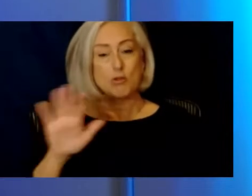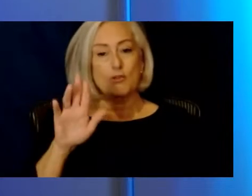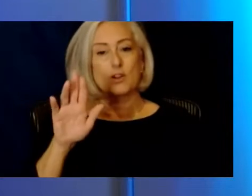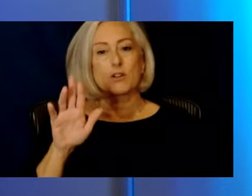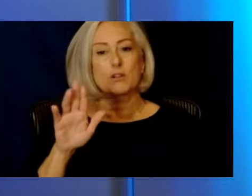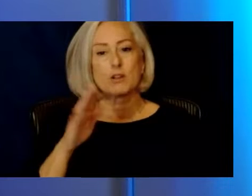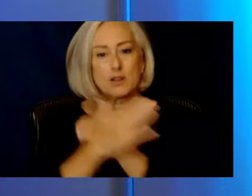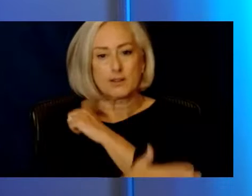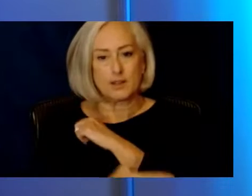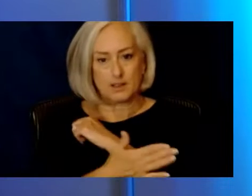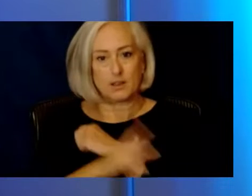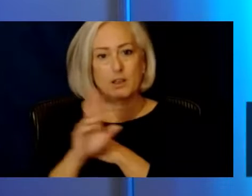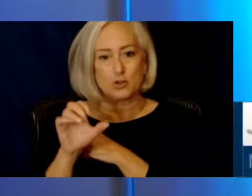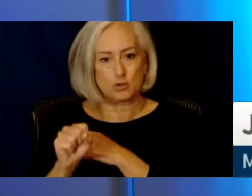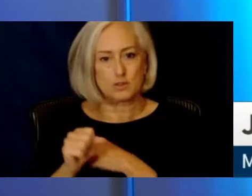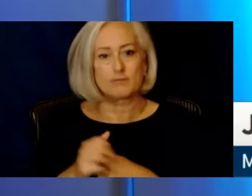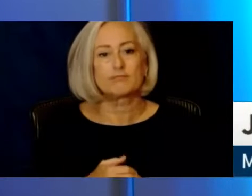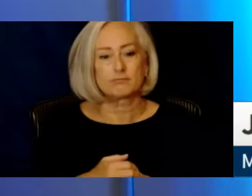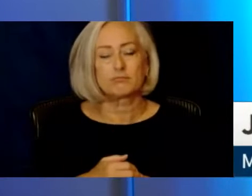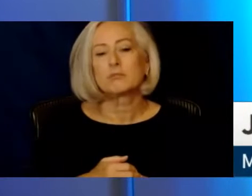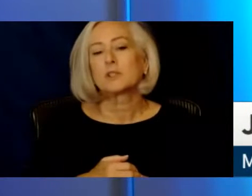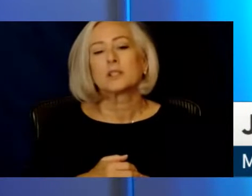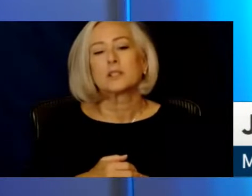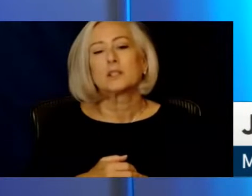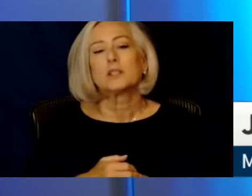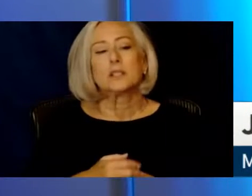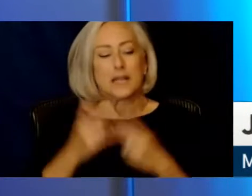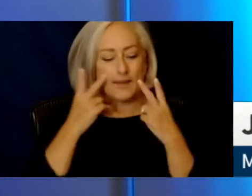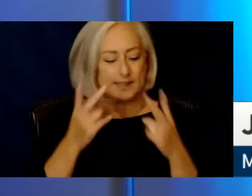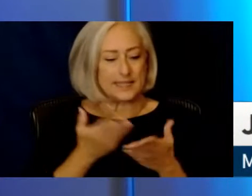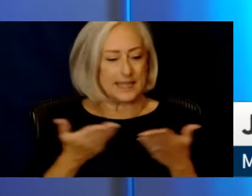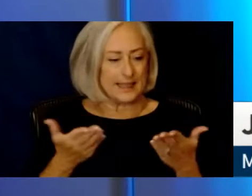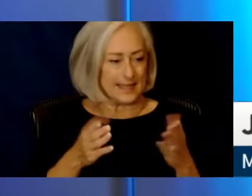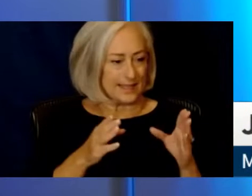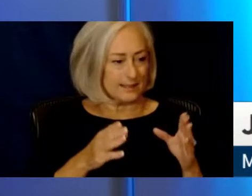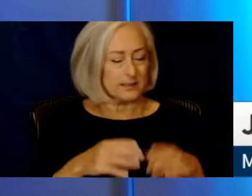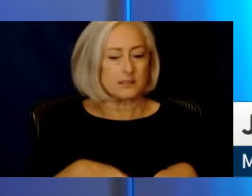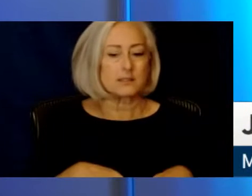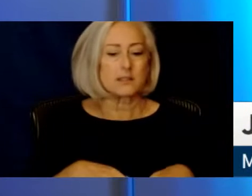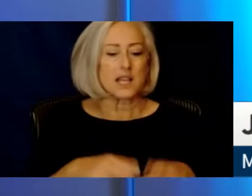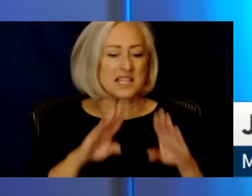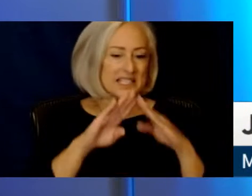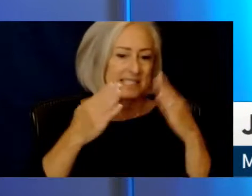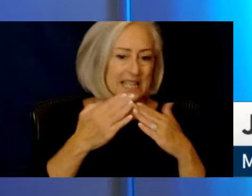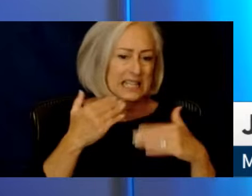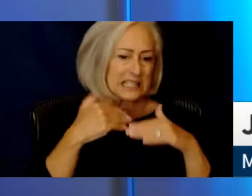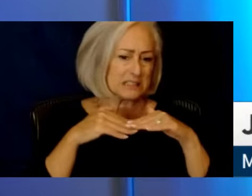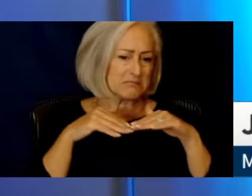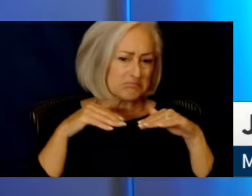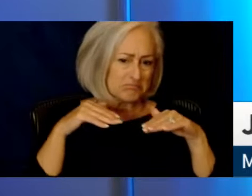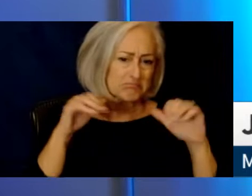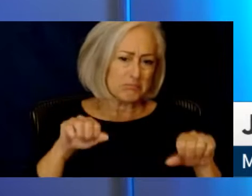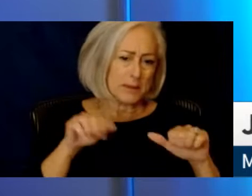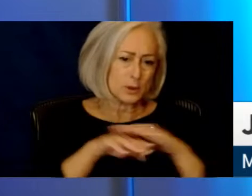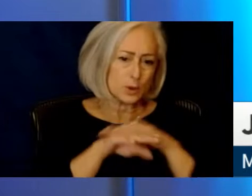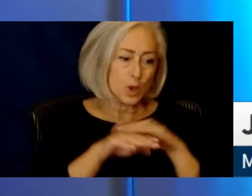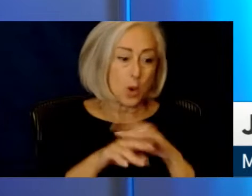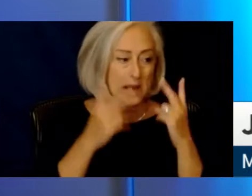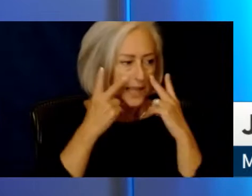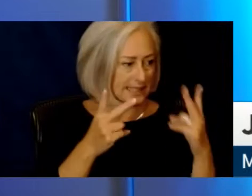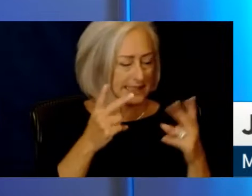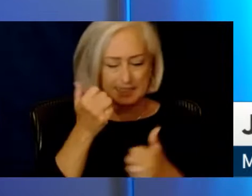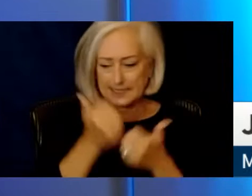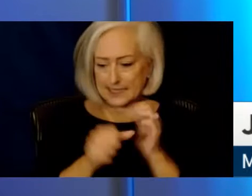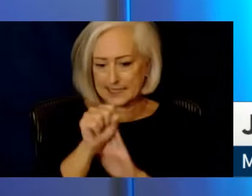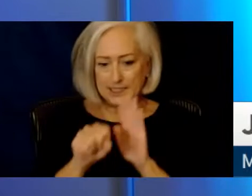over the last year since things have opened up a little bit more, one of the things I've been able to see is that each of the states have very different ways that they're